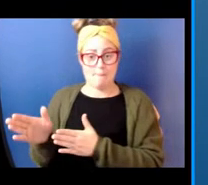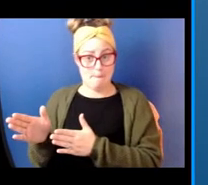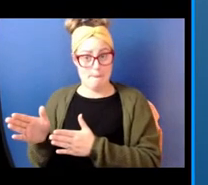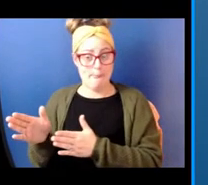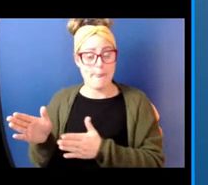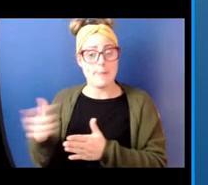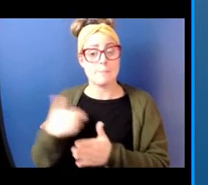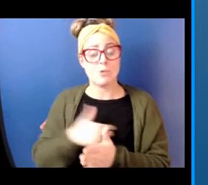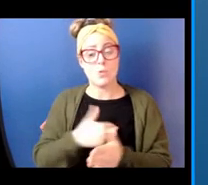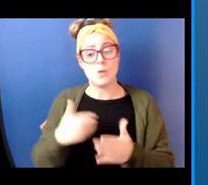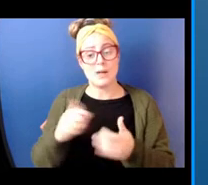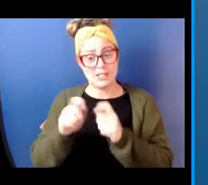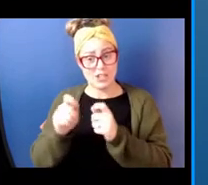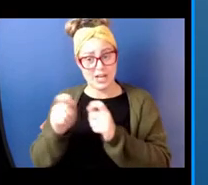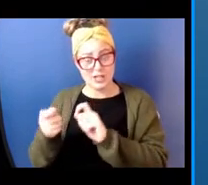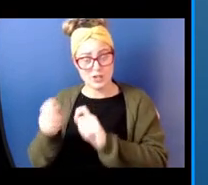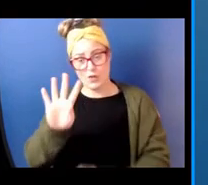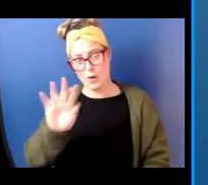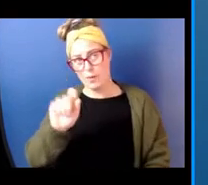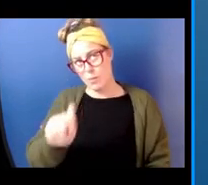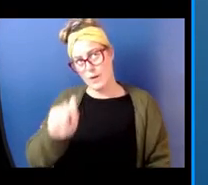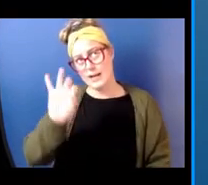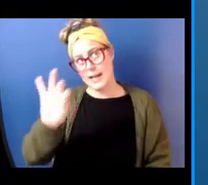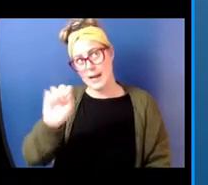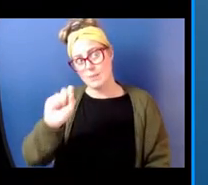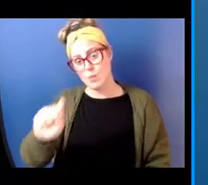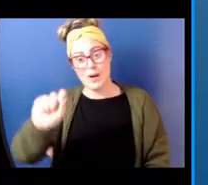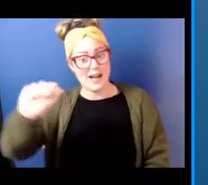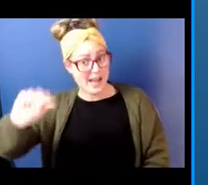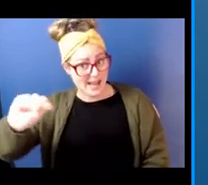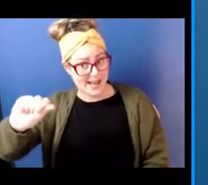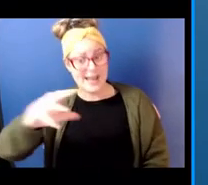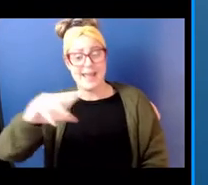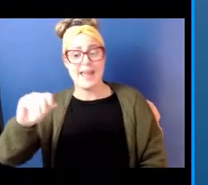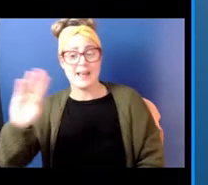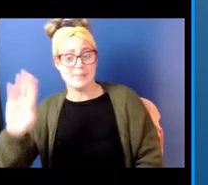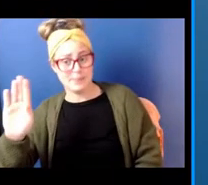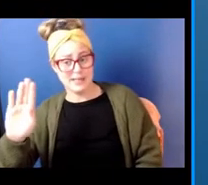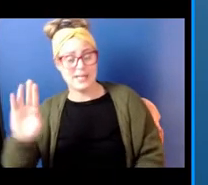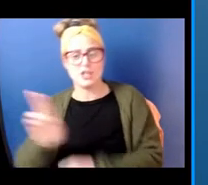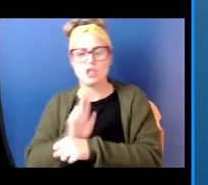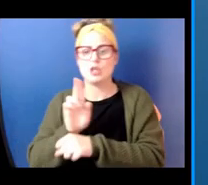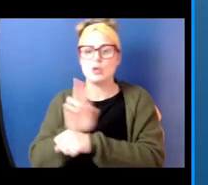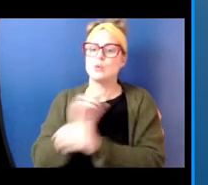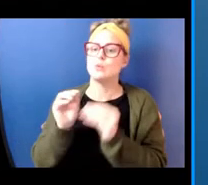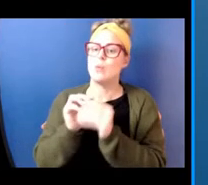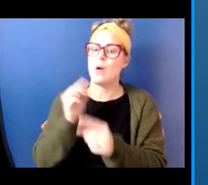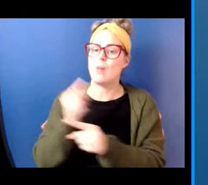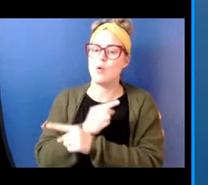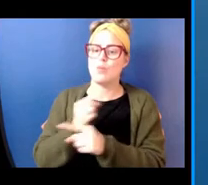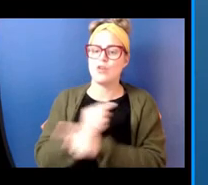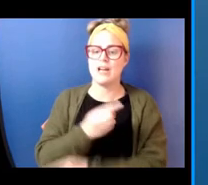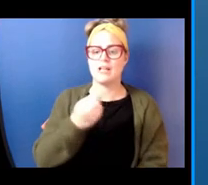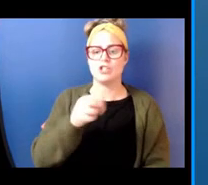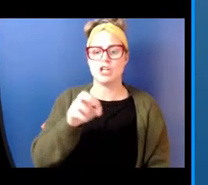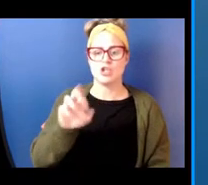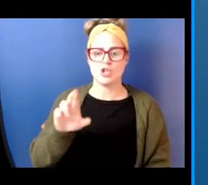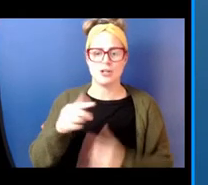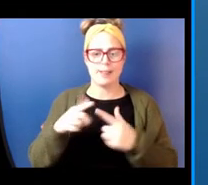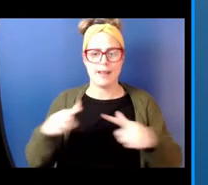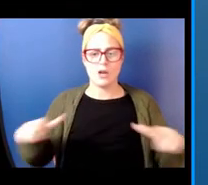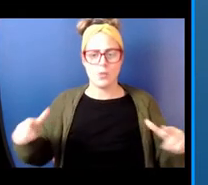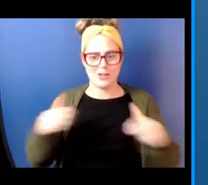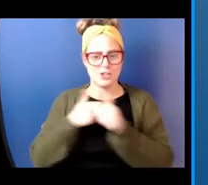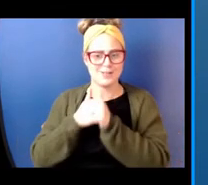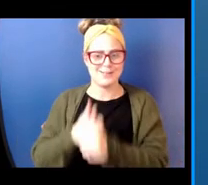in 4.9.8 and B to use more appropriate gendered language consistent with